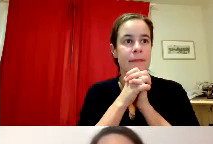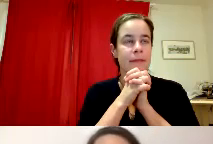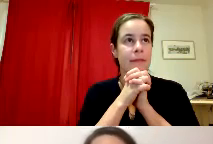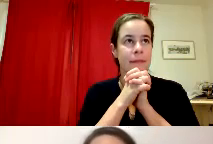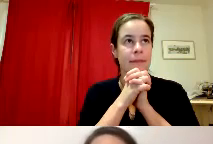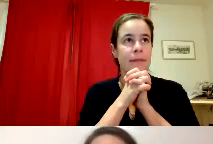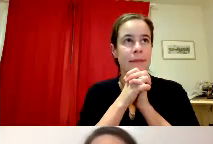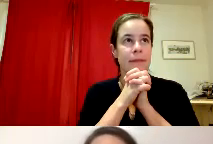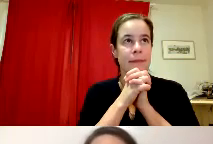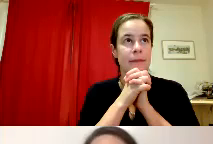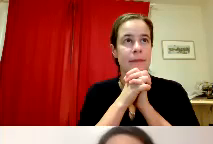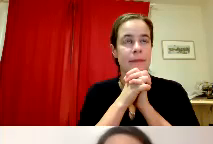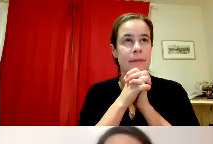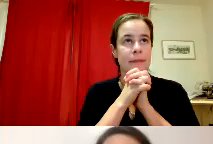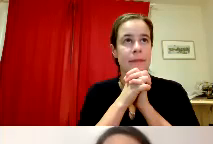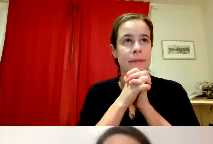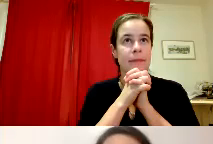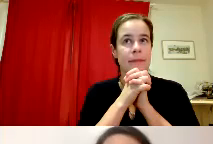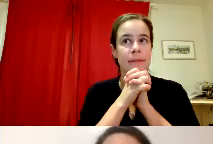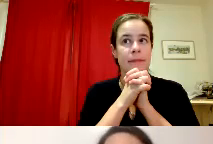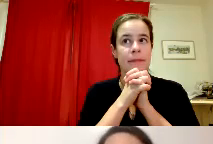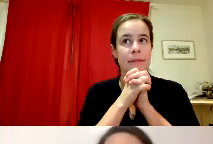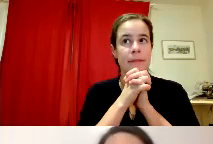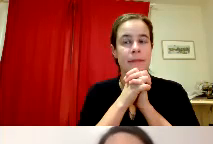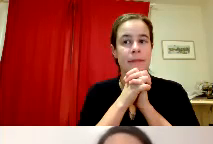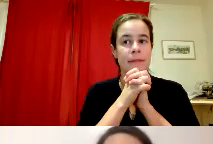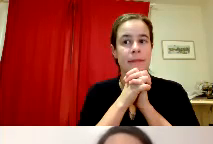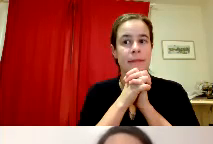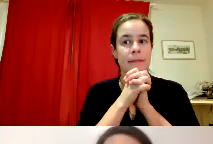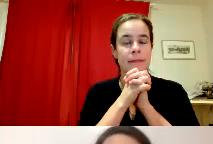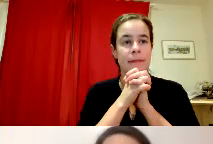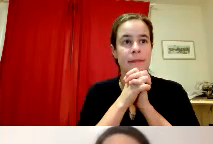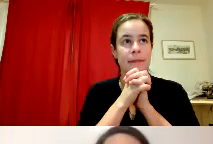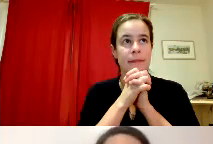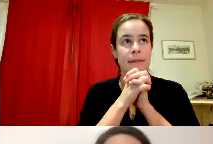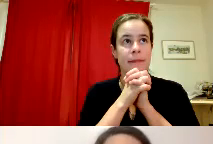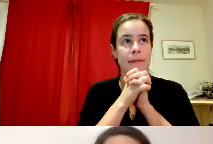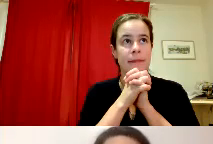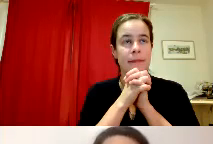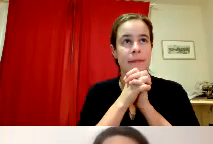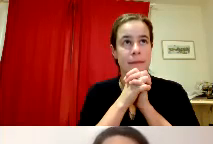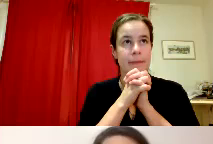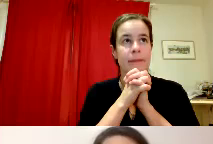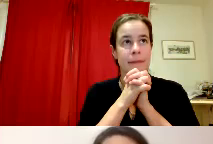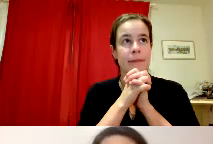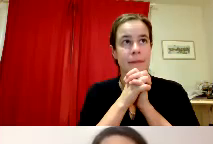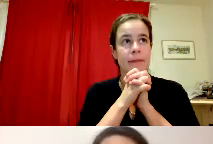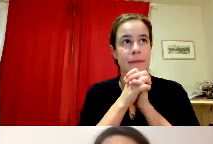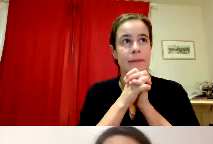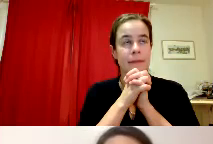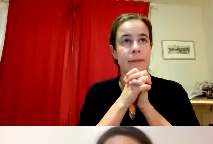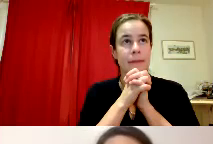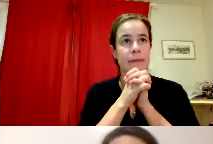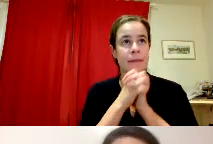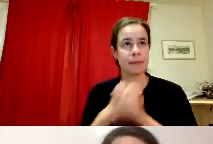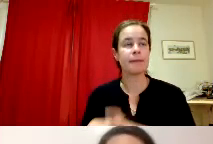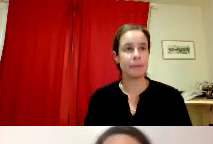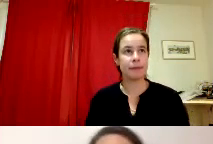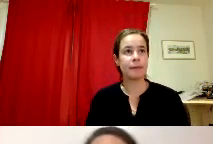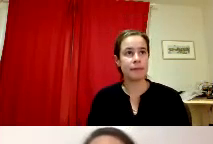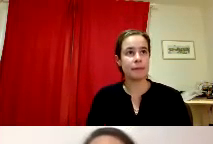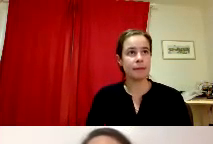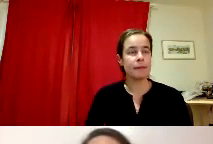change, potentially because of that highly privileged group and who had a very strong support